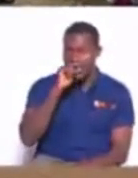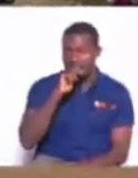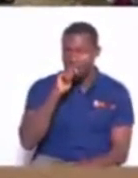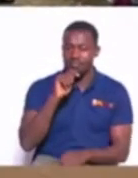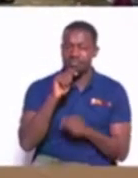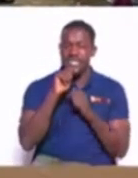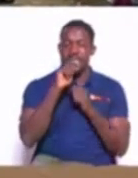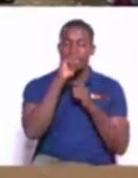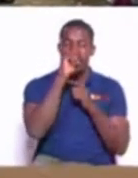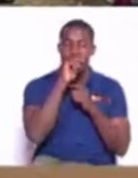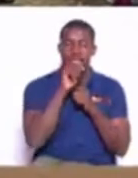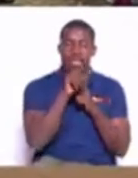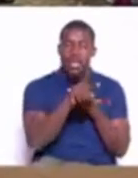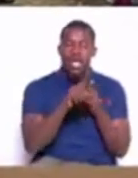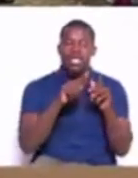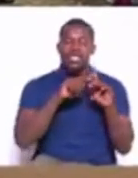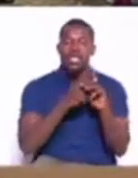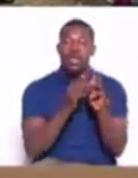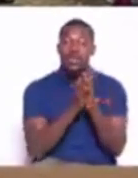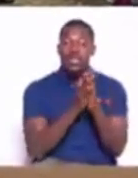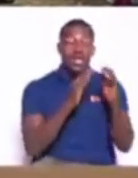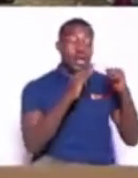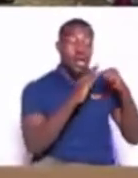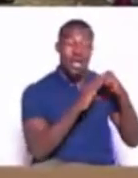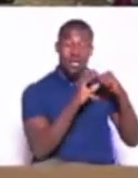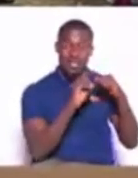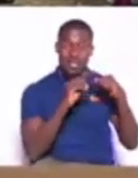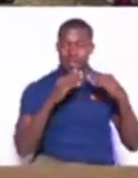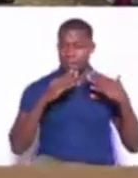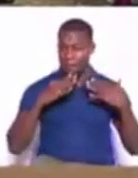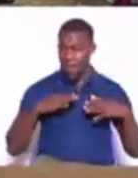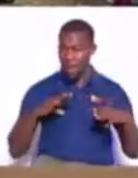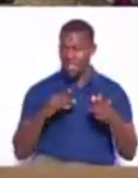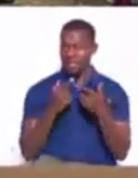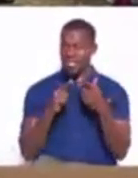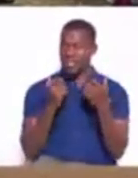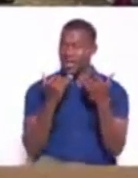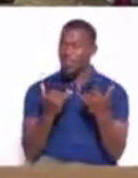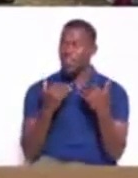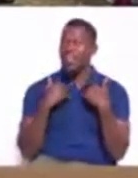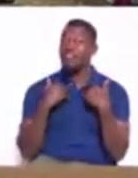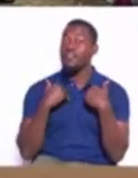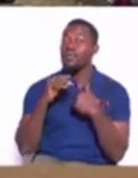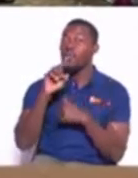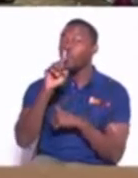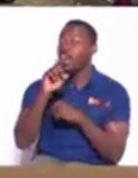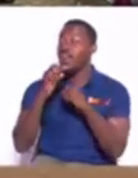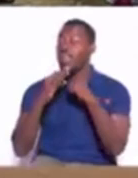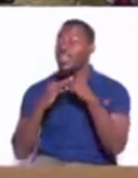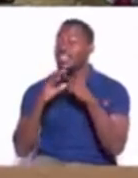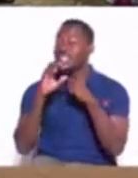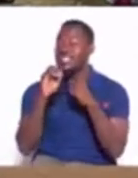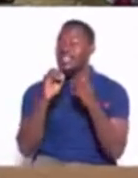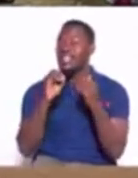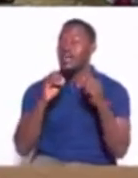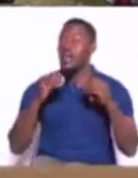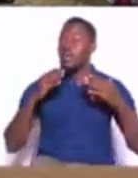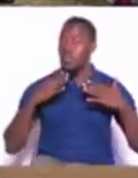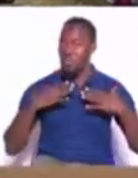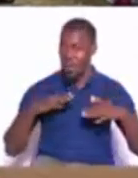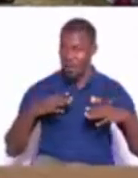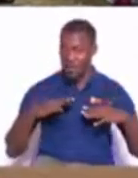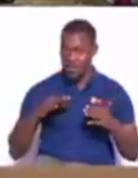with 90 people at that site, and now they have 180 people. Attendance